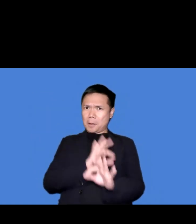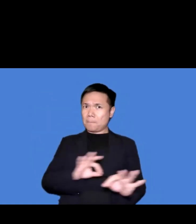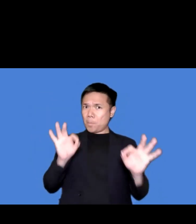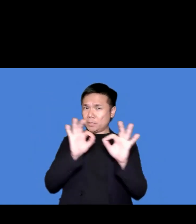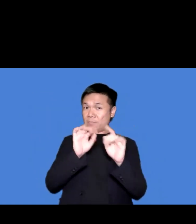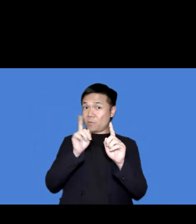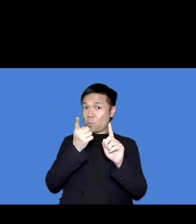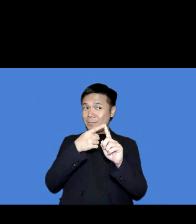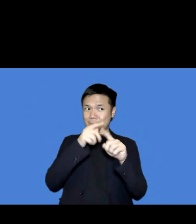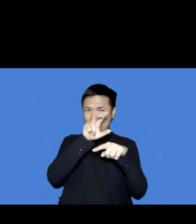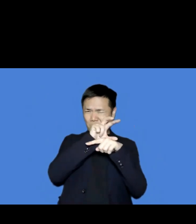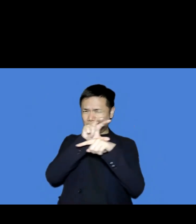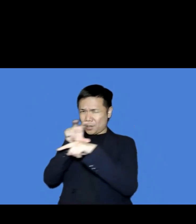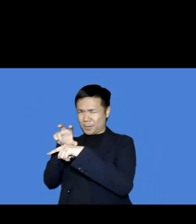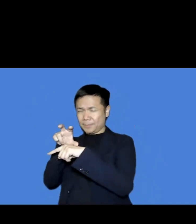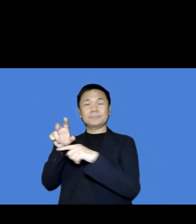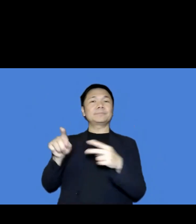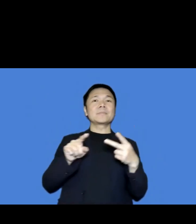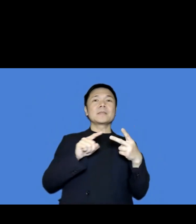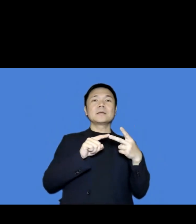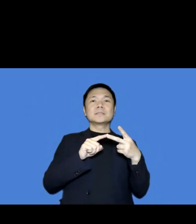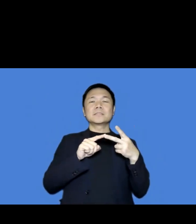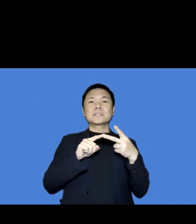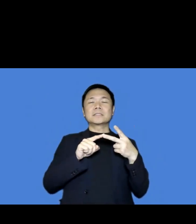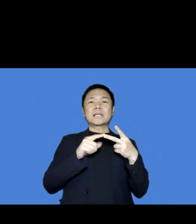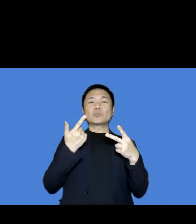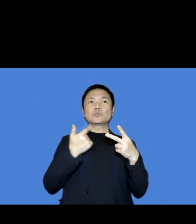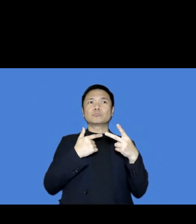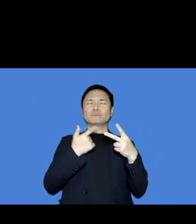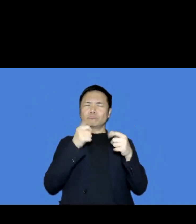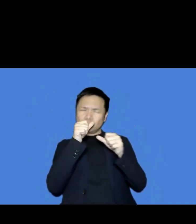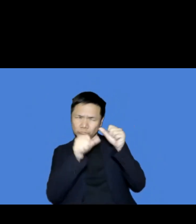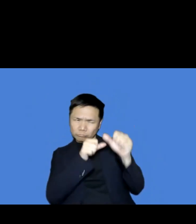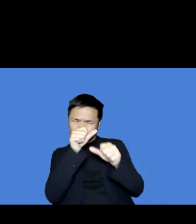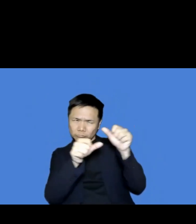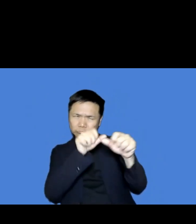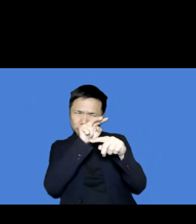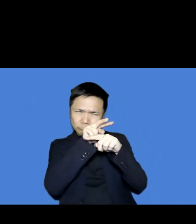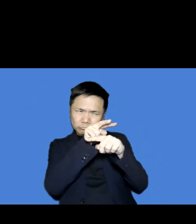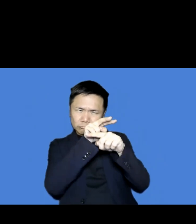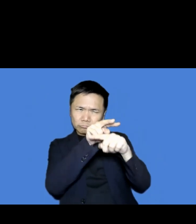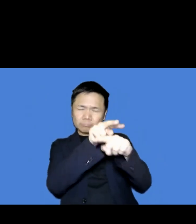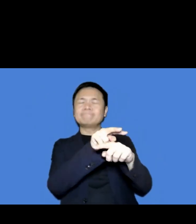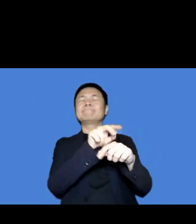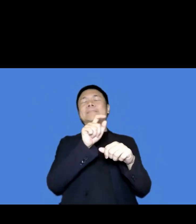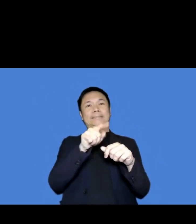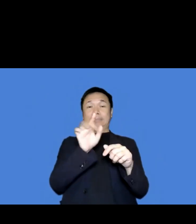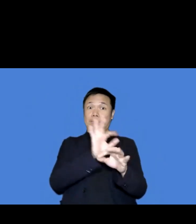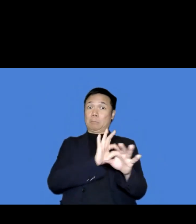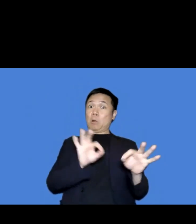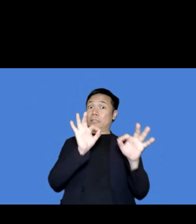monitoring and how tracking mechanisms are relevant to all stakeholders